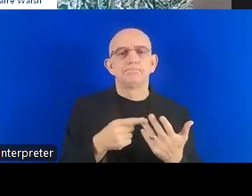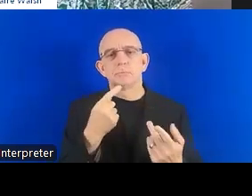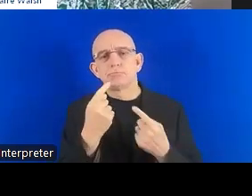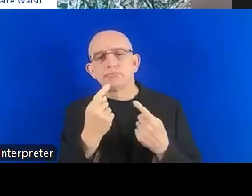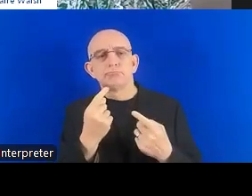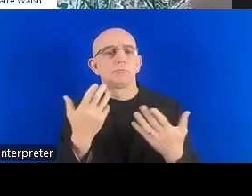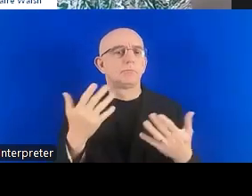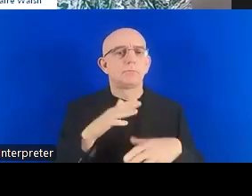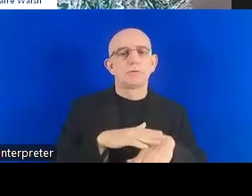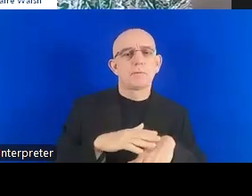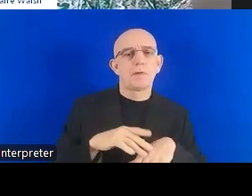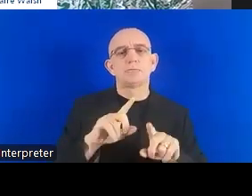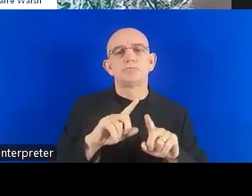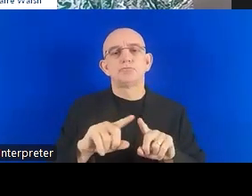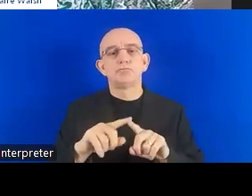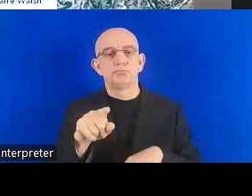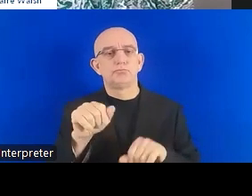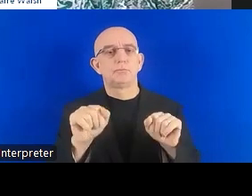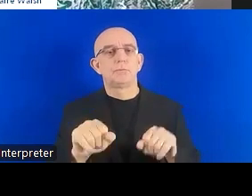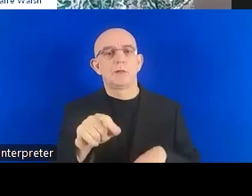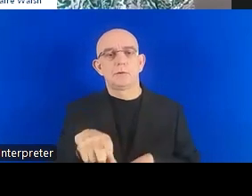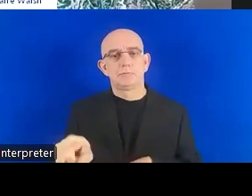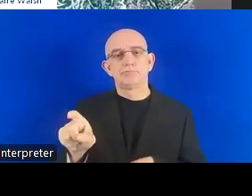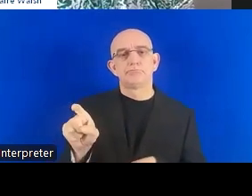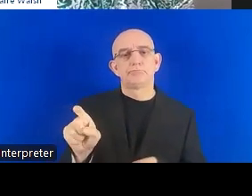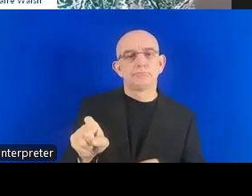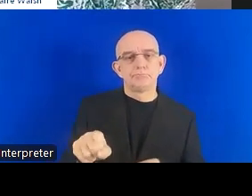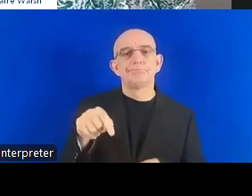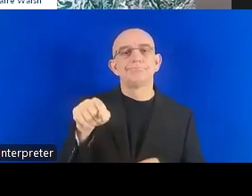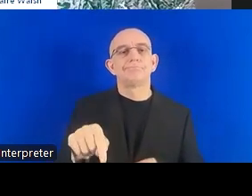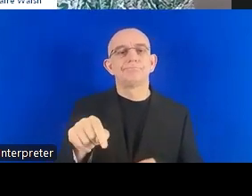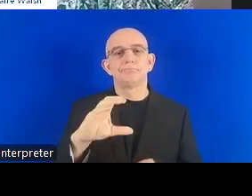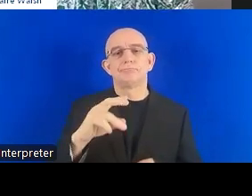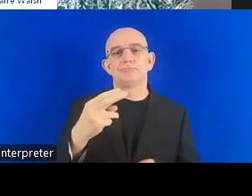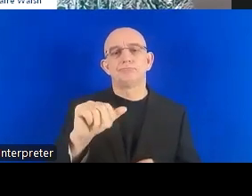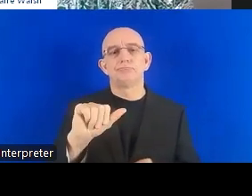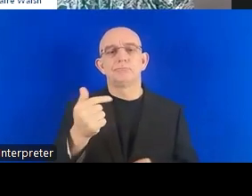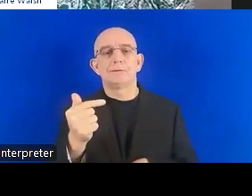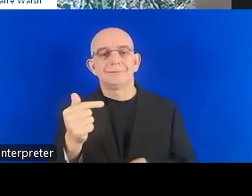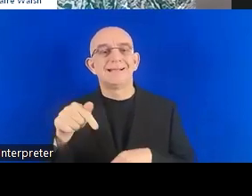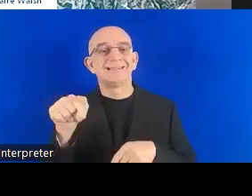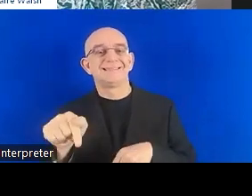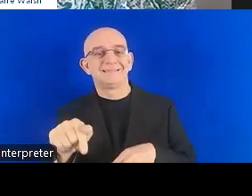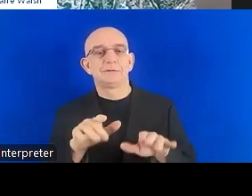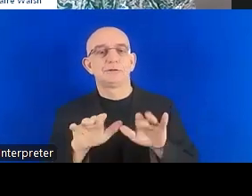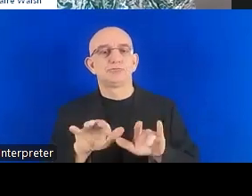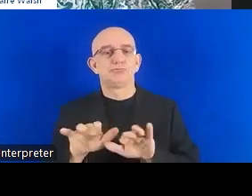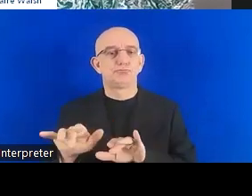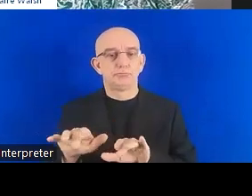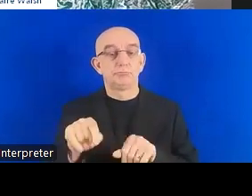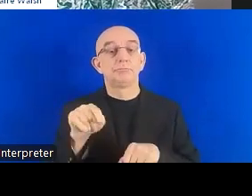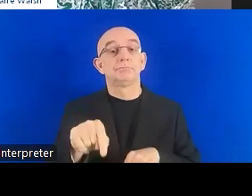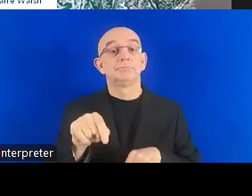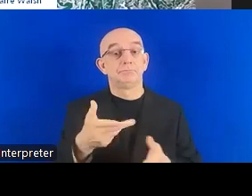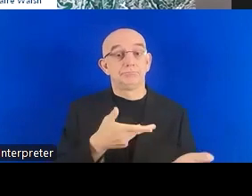afterwards. All right, let's get started. My name is Claire Walsh, and I'm the Deputy Program Director of the